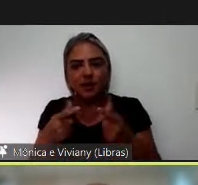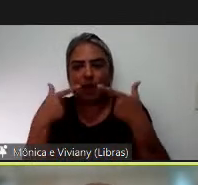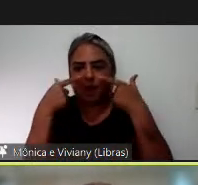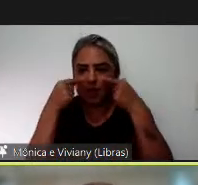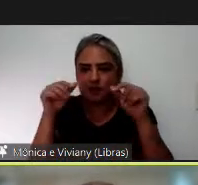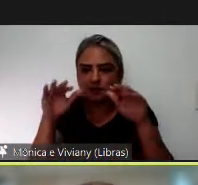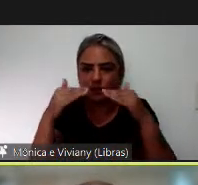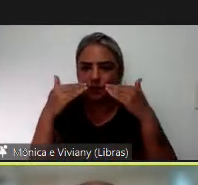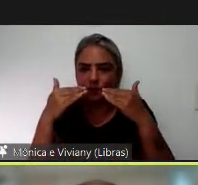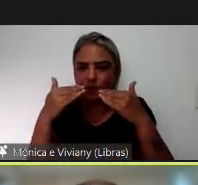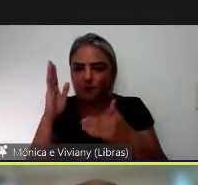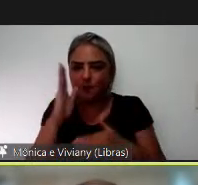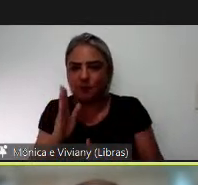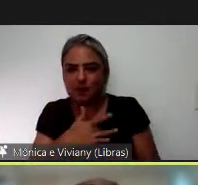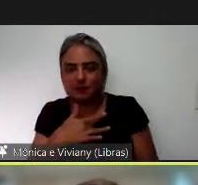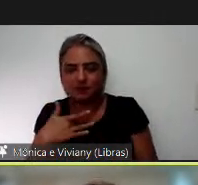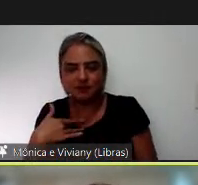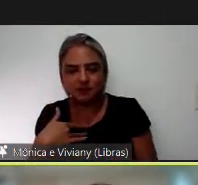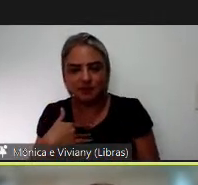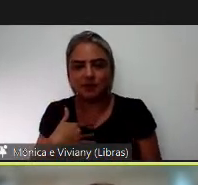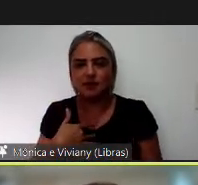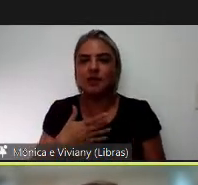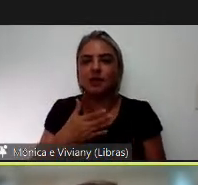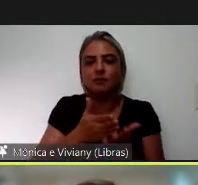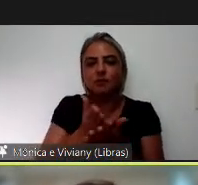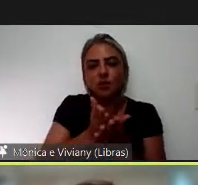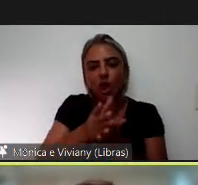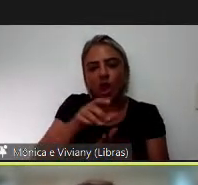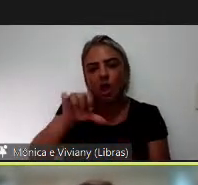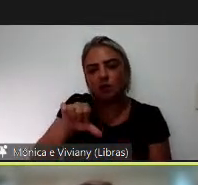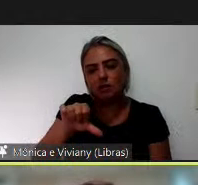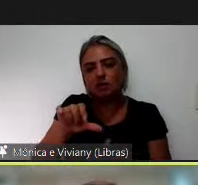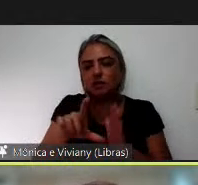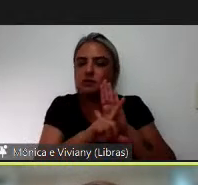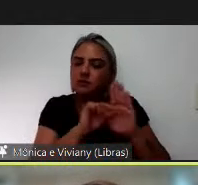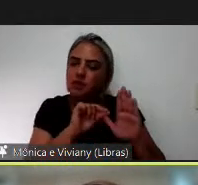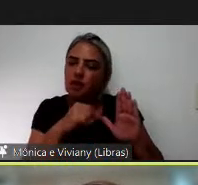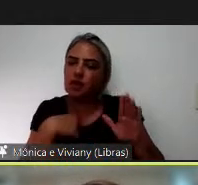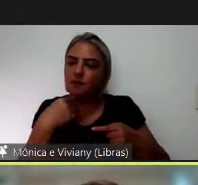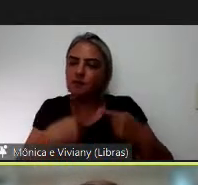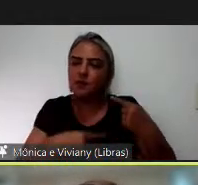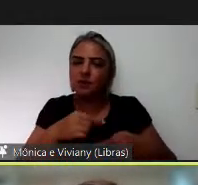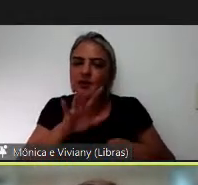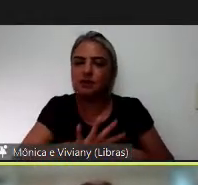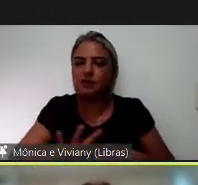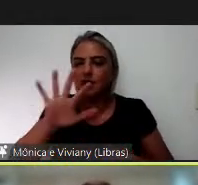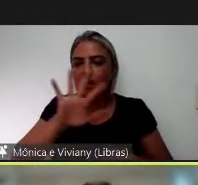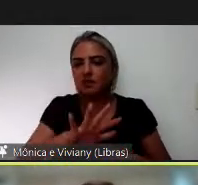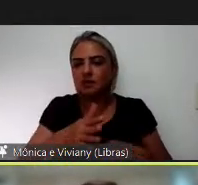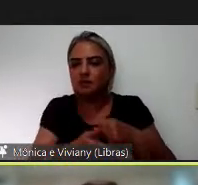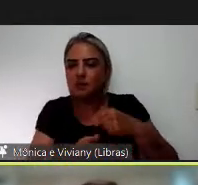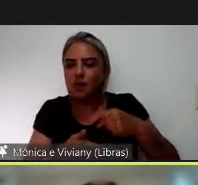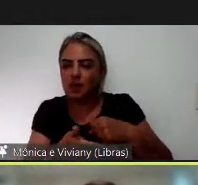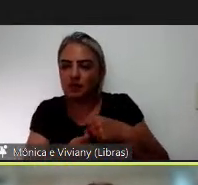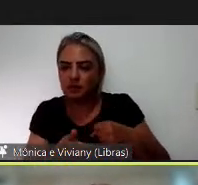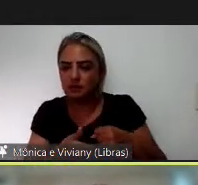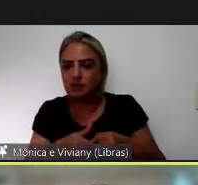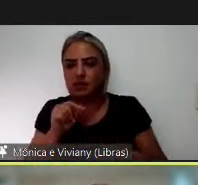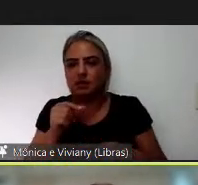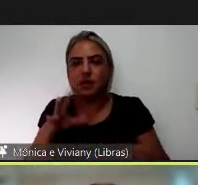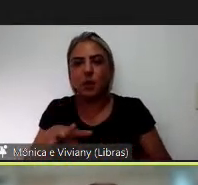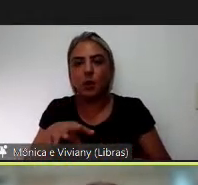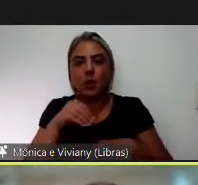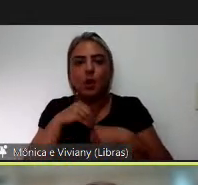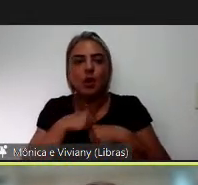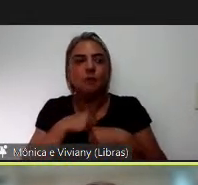includes the primary healthcare. So we have guidelines that also highlight our